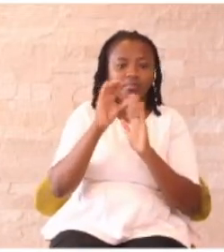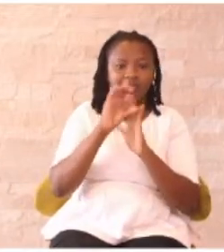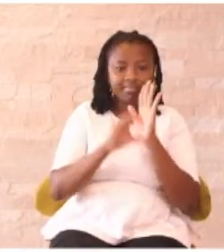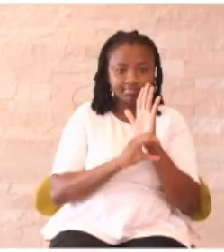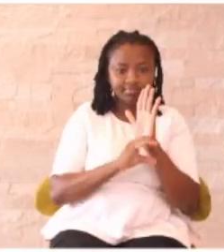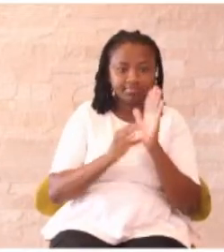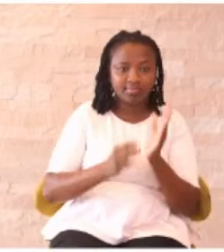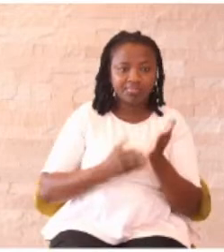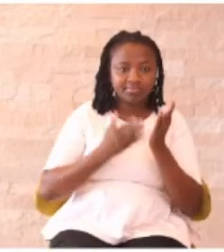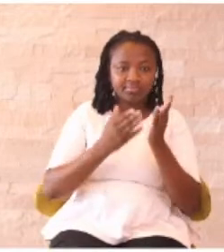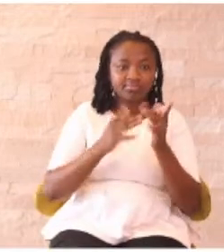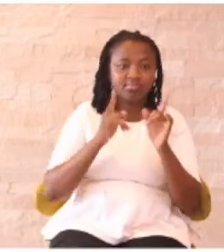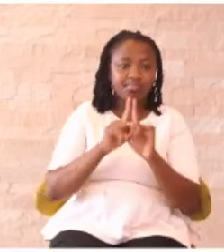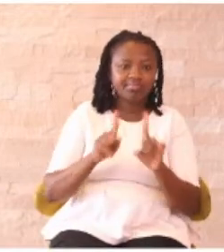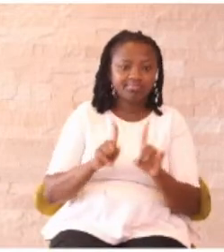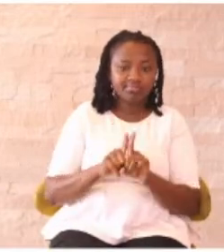were,